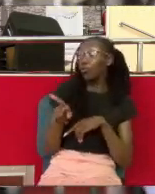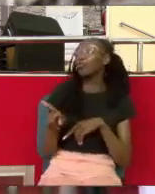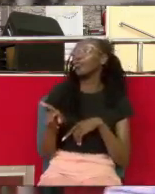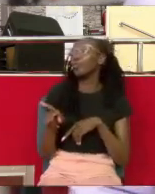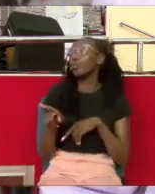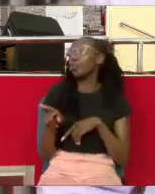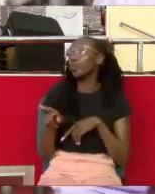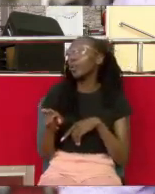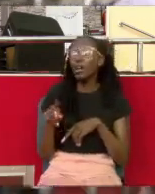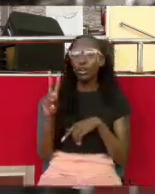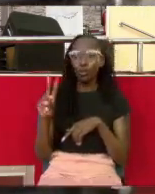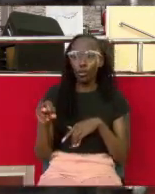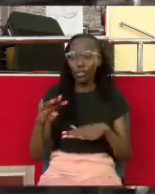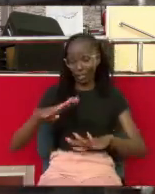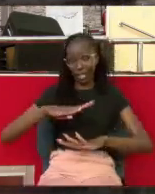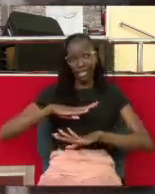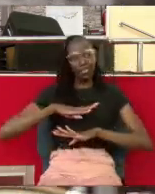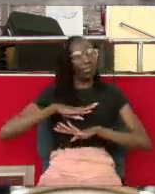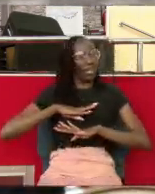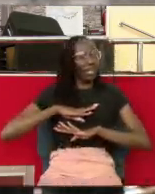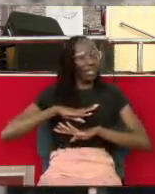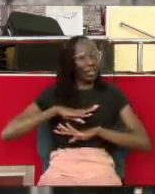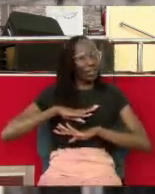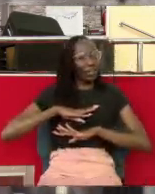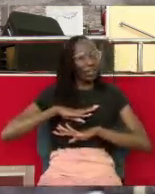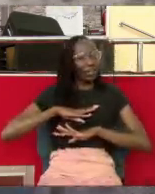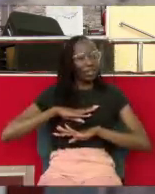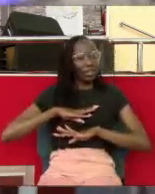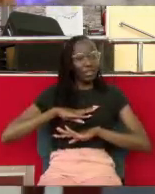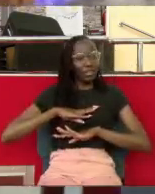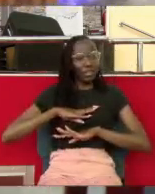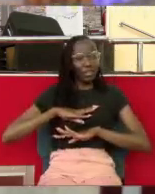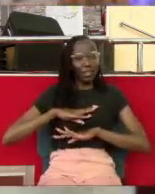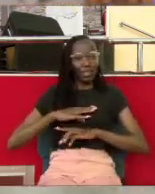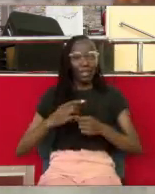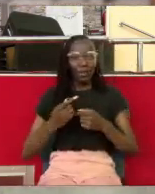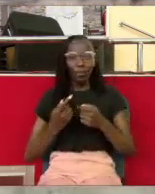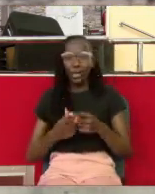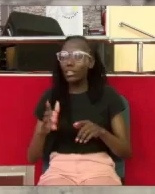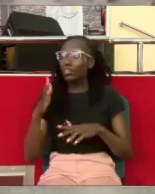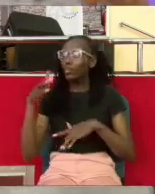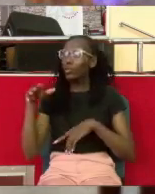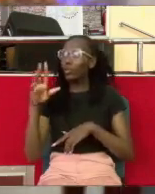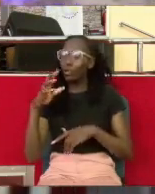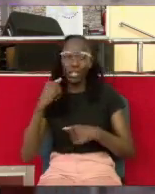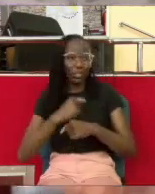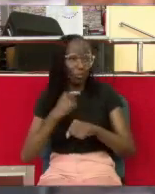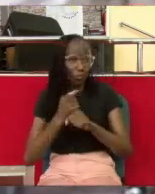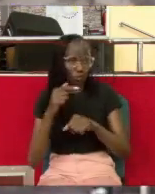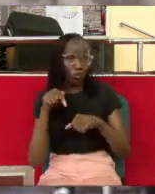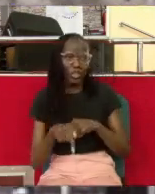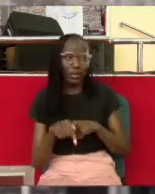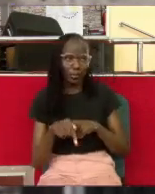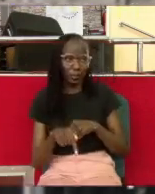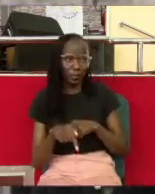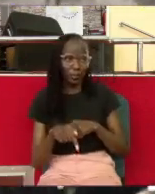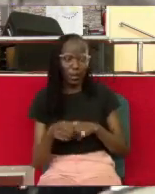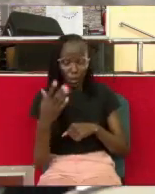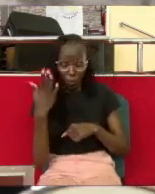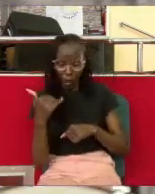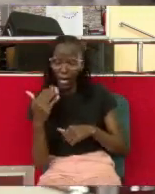be satisfied for the little thing he has done today, because he has much